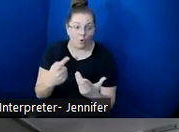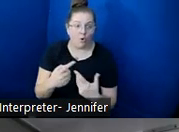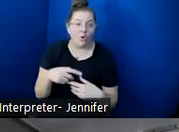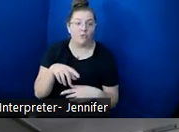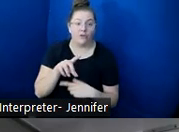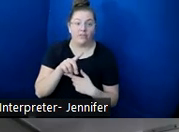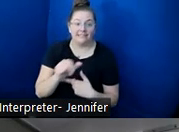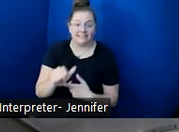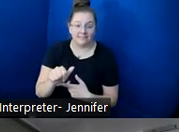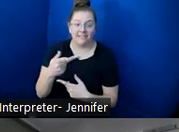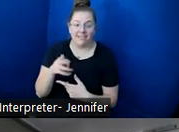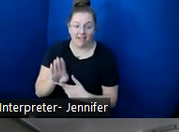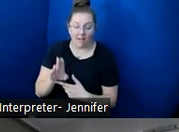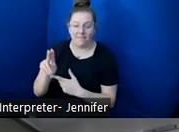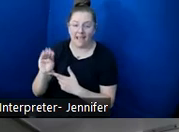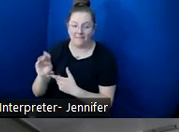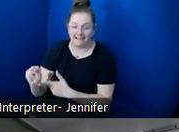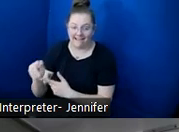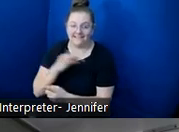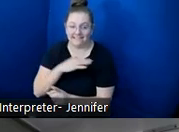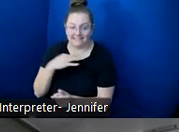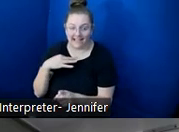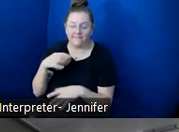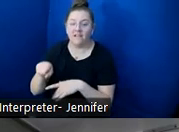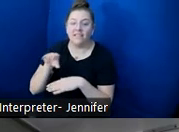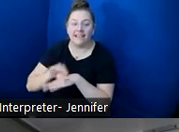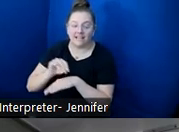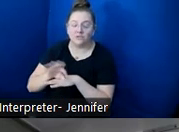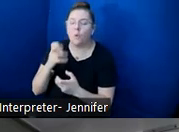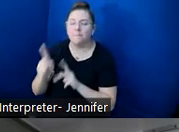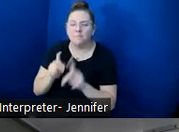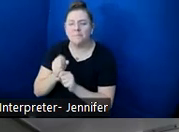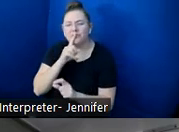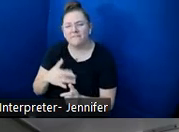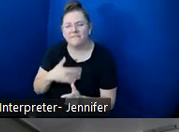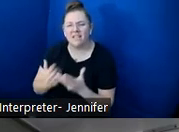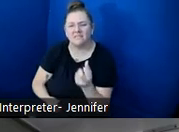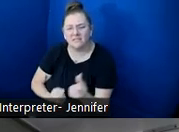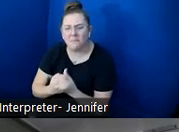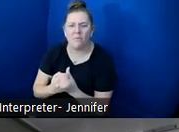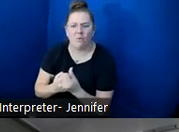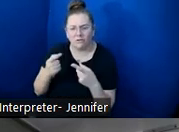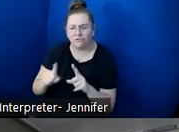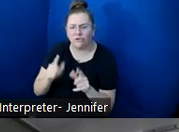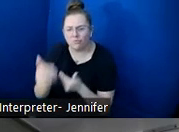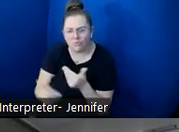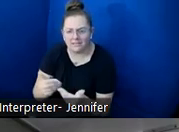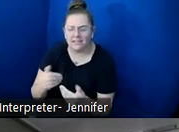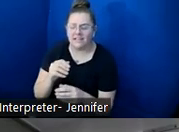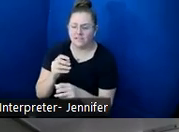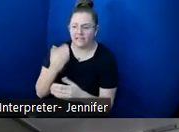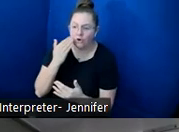staff options counseling is for people to feel supported, right, through the process of making an informed